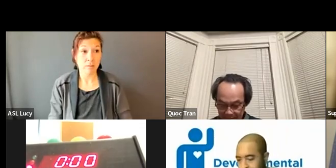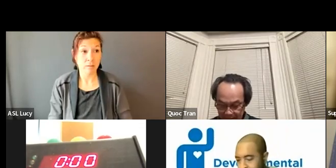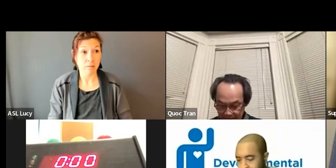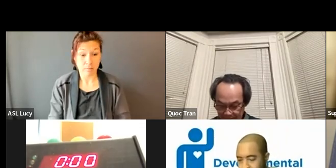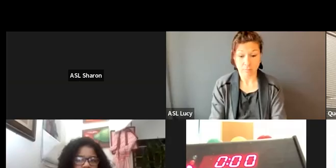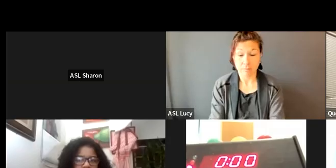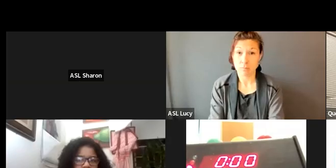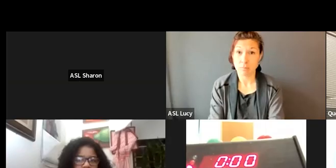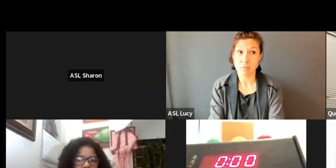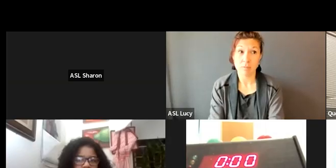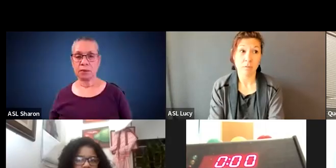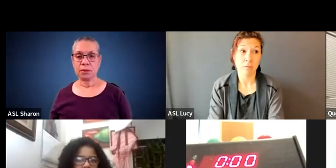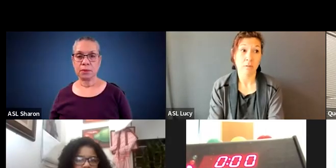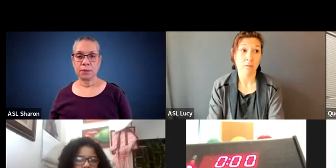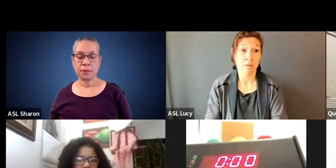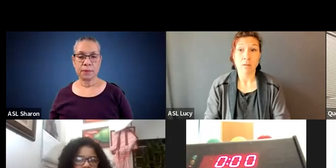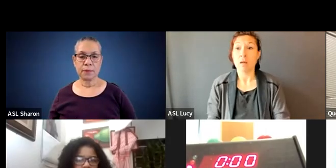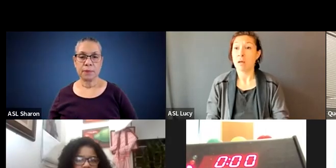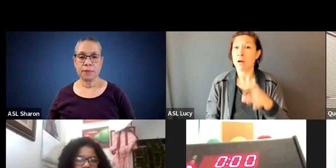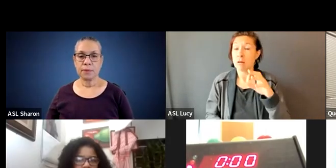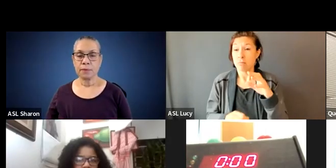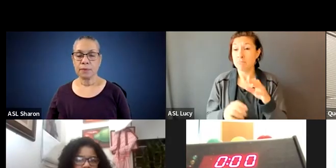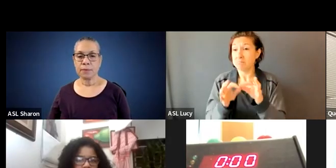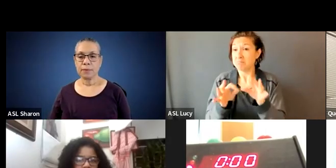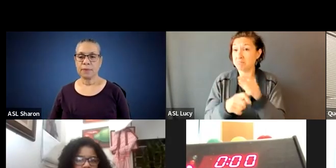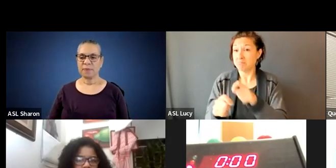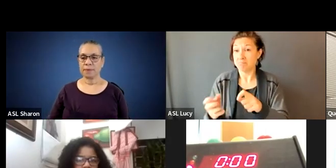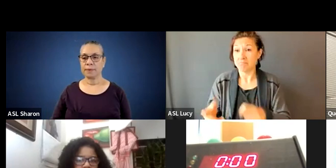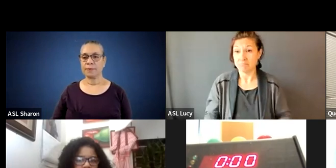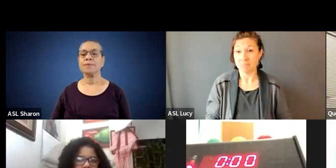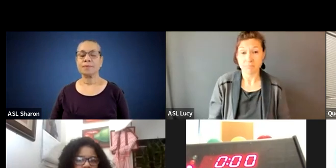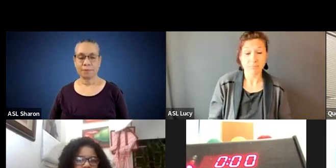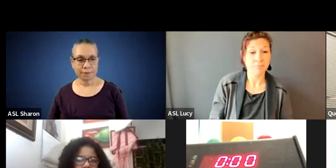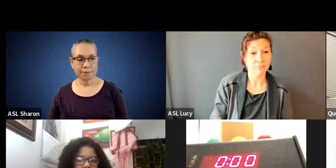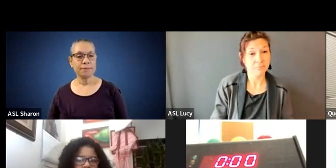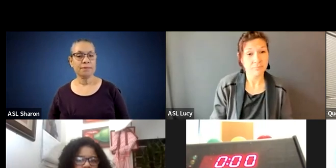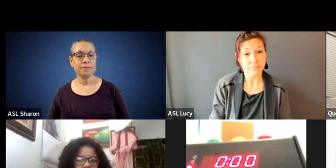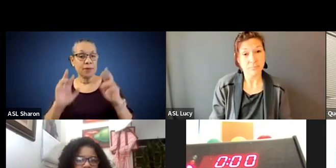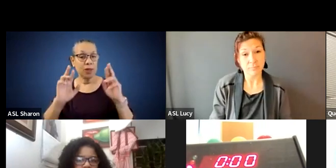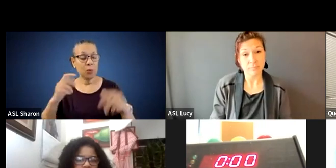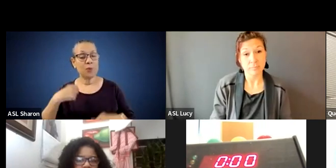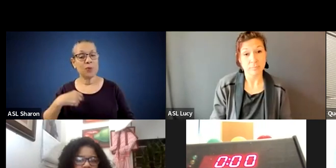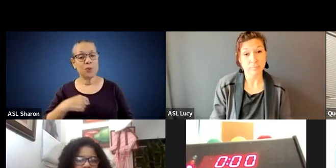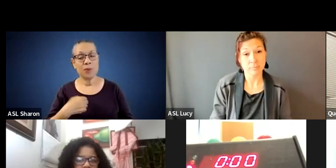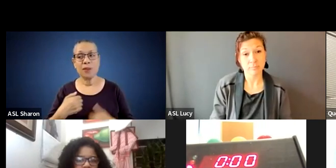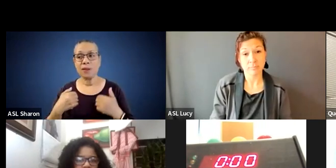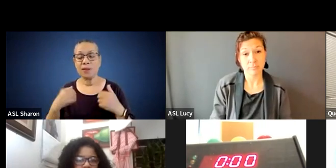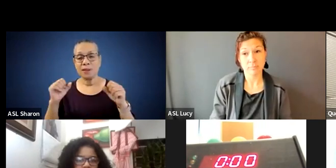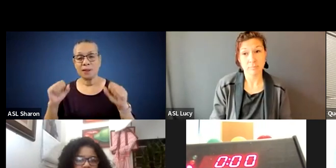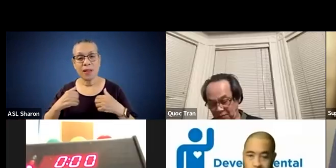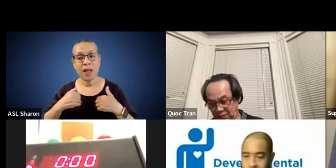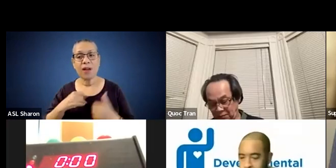and like get to a place of better Clarity so that we can have a real transitional budget that we all feel clear about